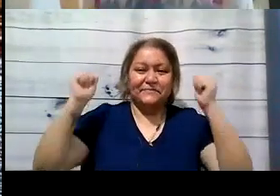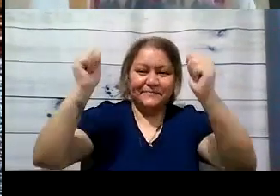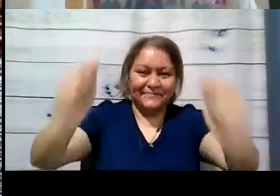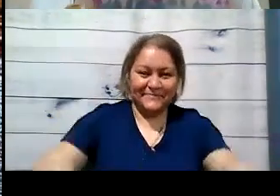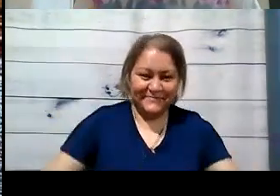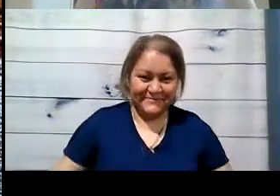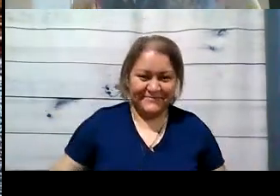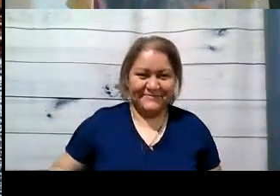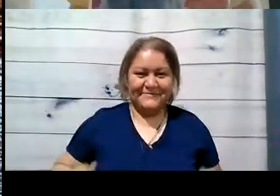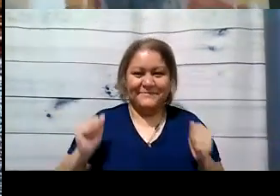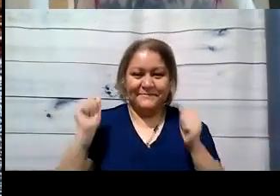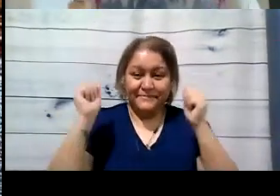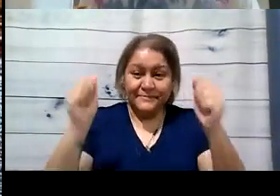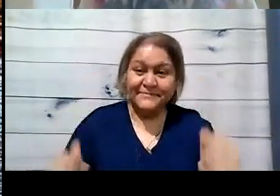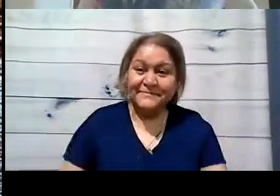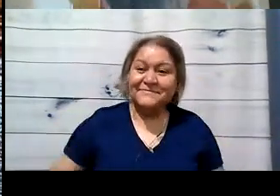gotcha.